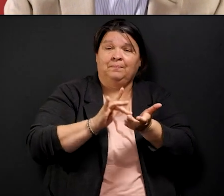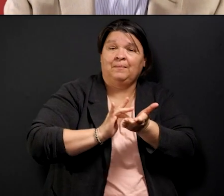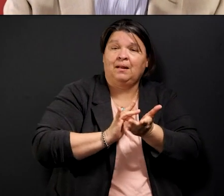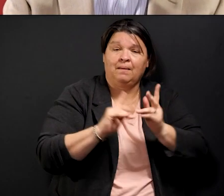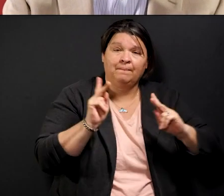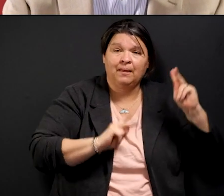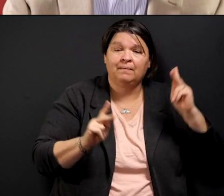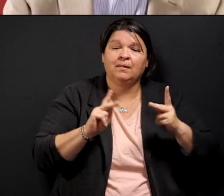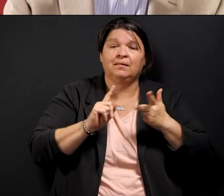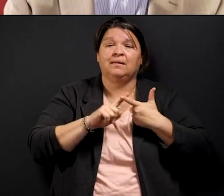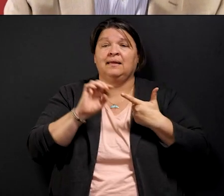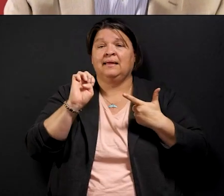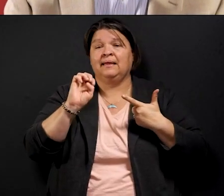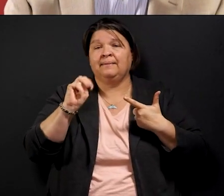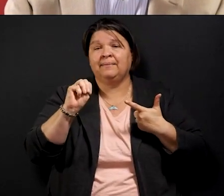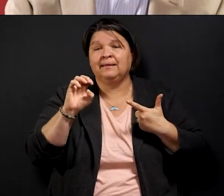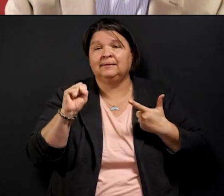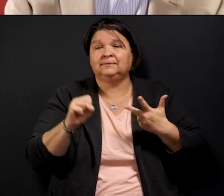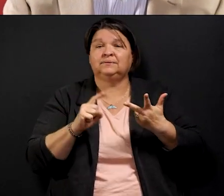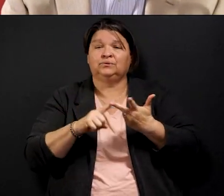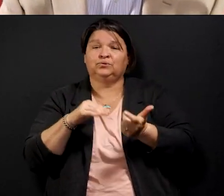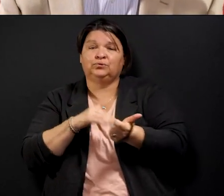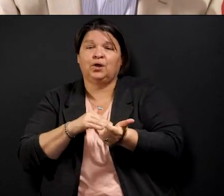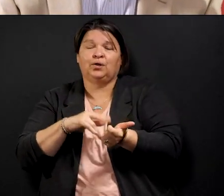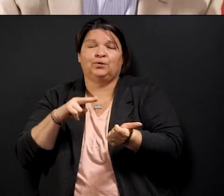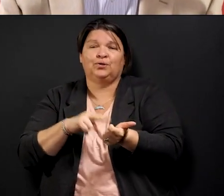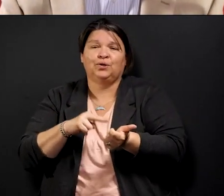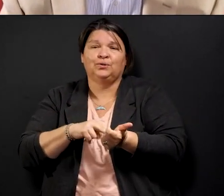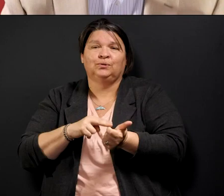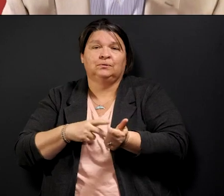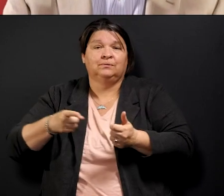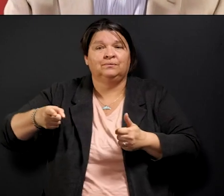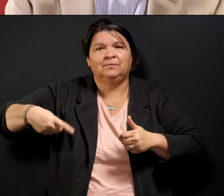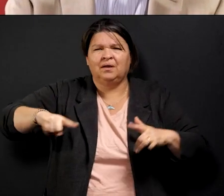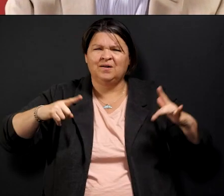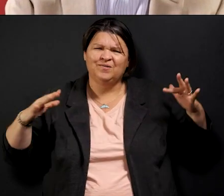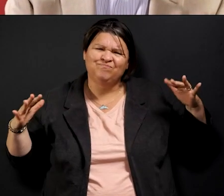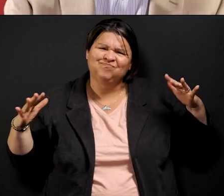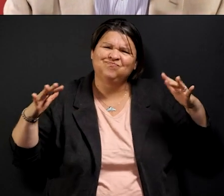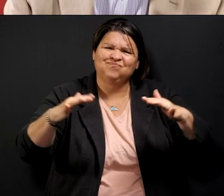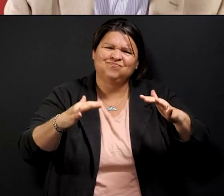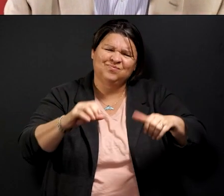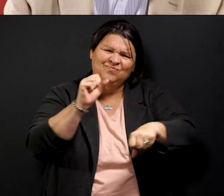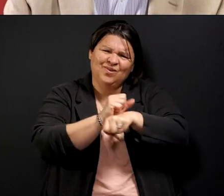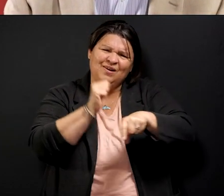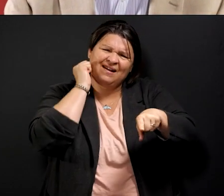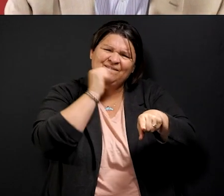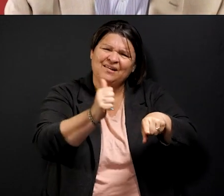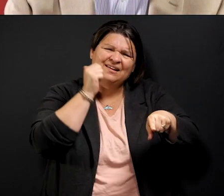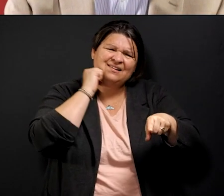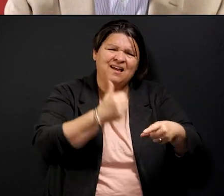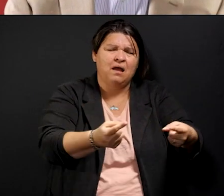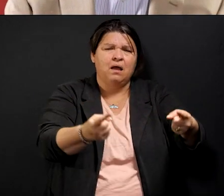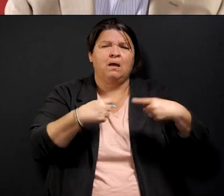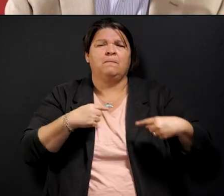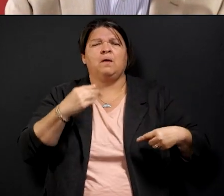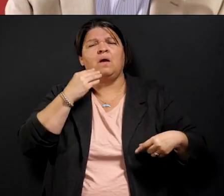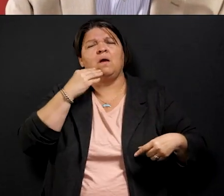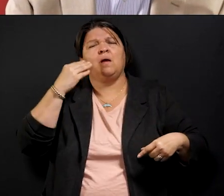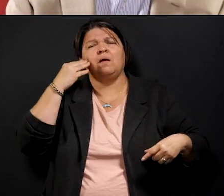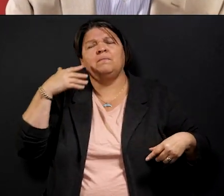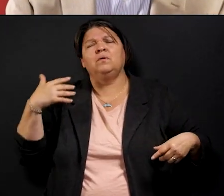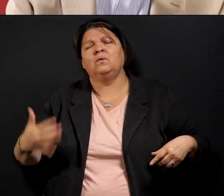themselves and their children and their wives and their spouses in jeopardy every day as they work with COVID-19. But